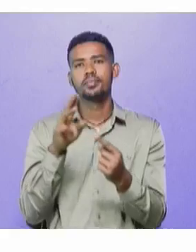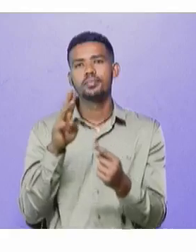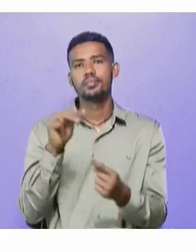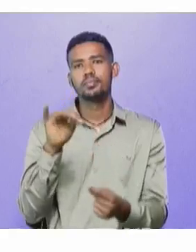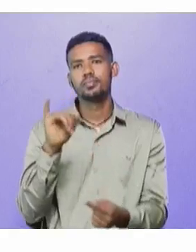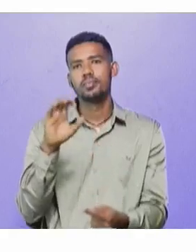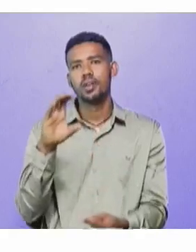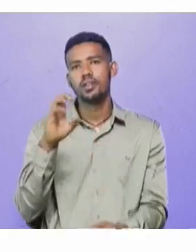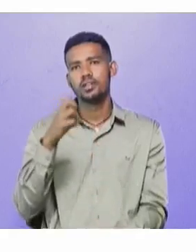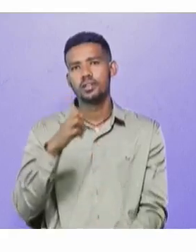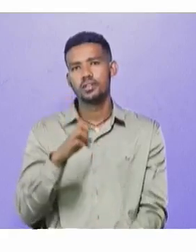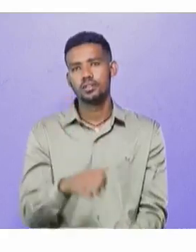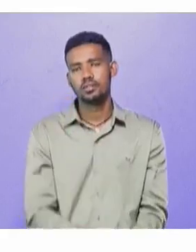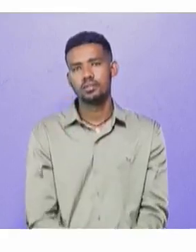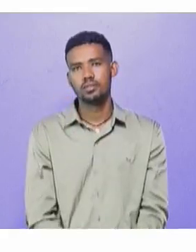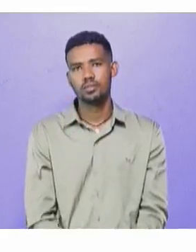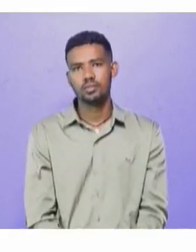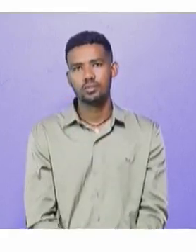mice.